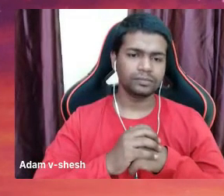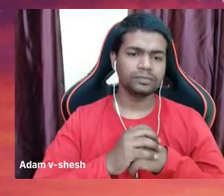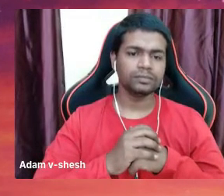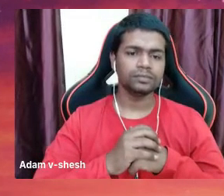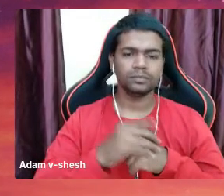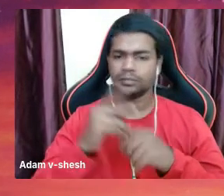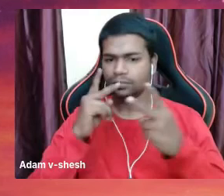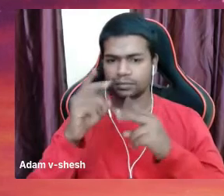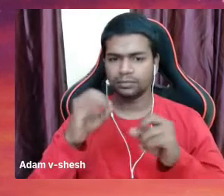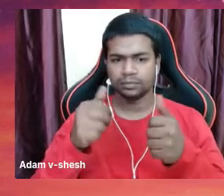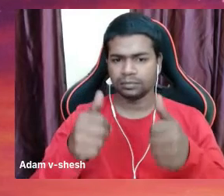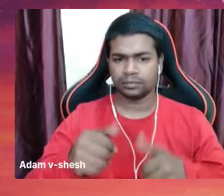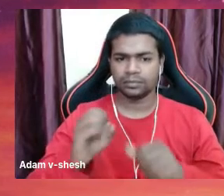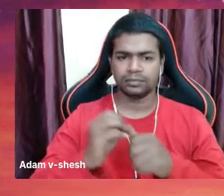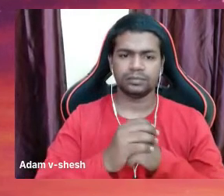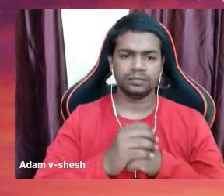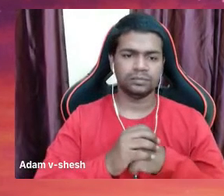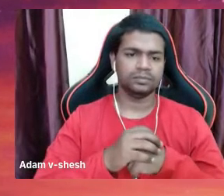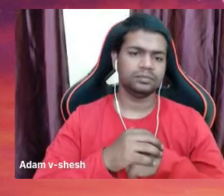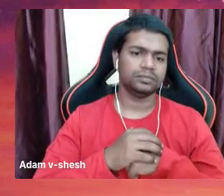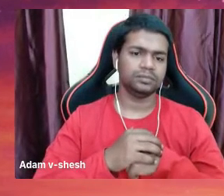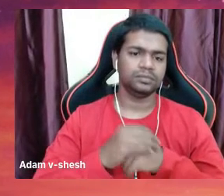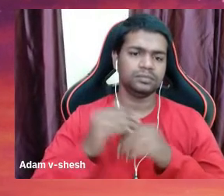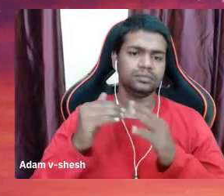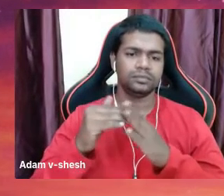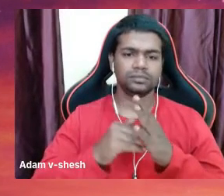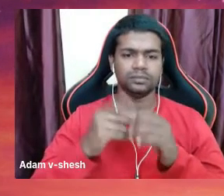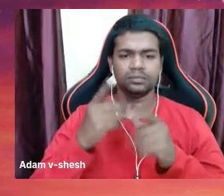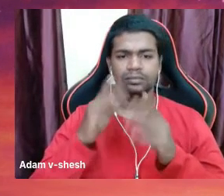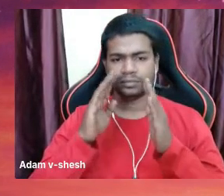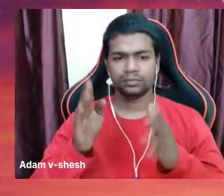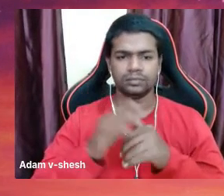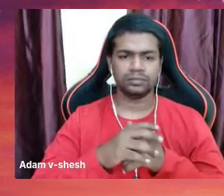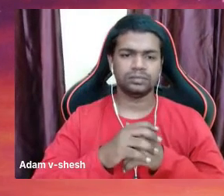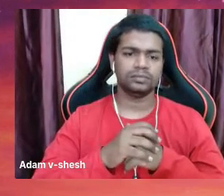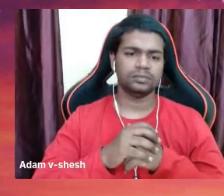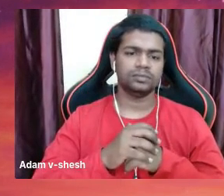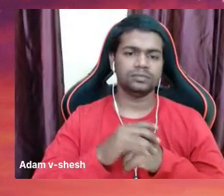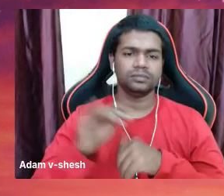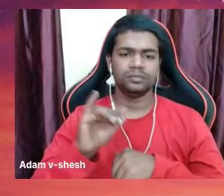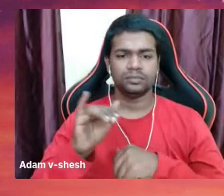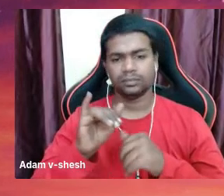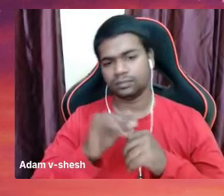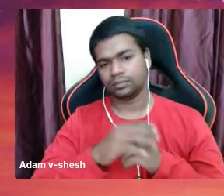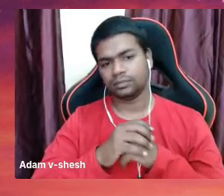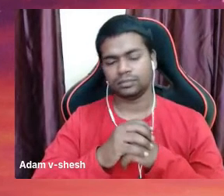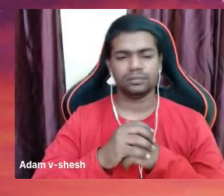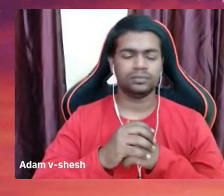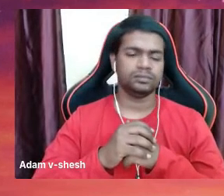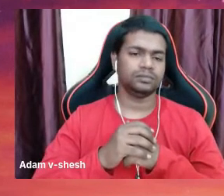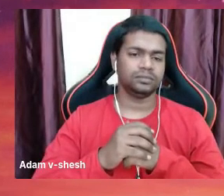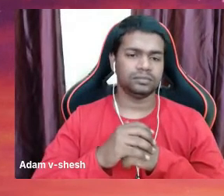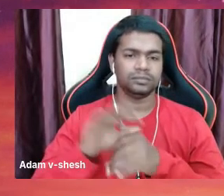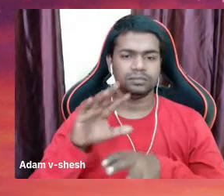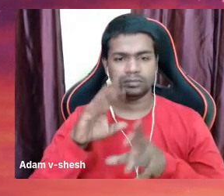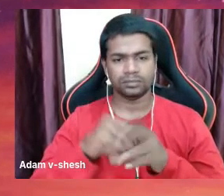seeing the results it's seeing, is probably because it's lacking some amount of focus. And the same dynamic can actually